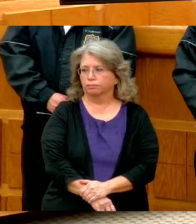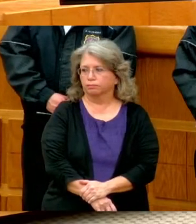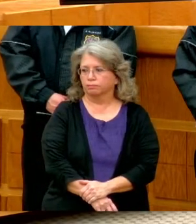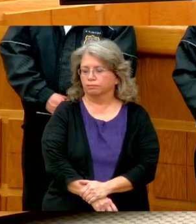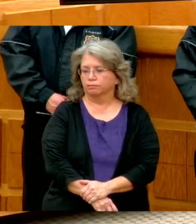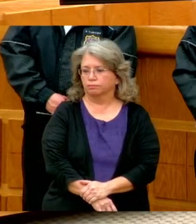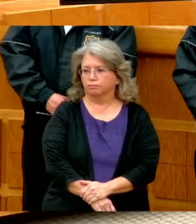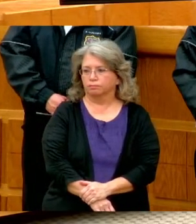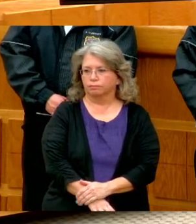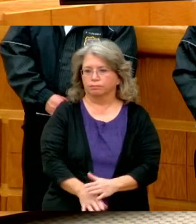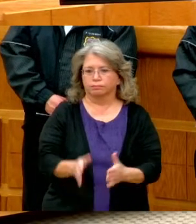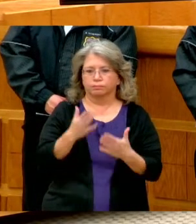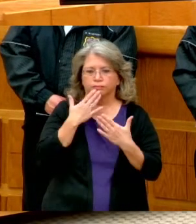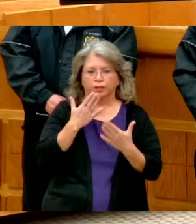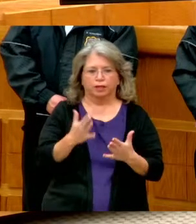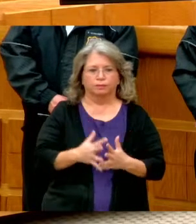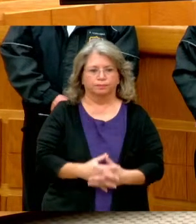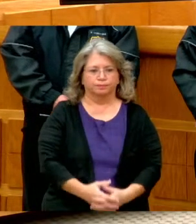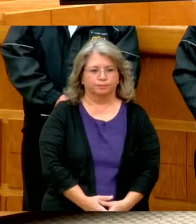Gracias.